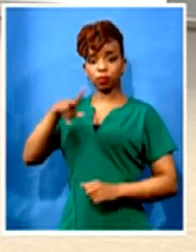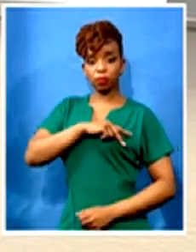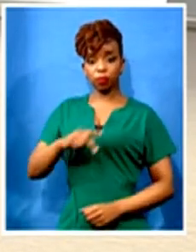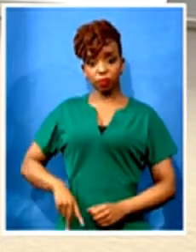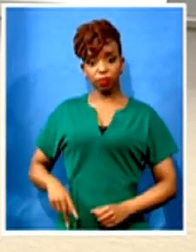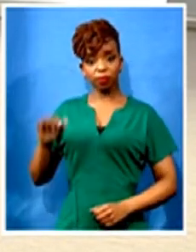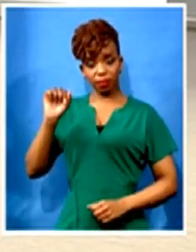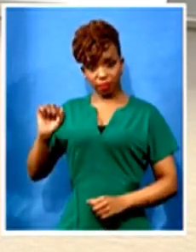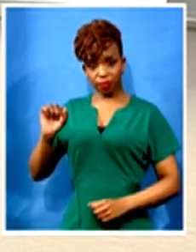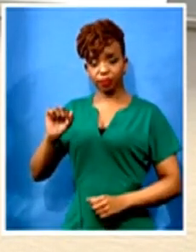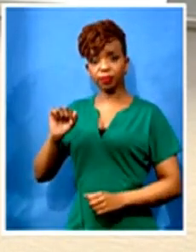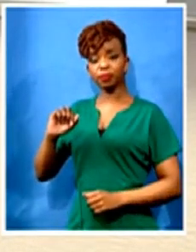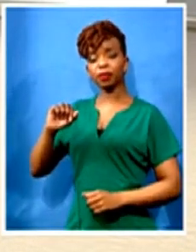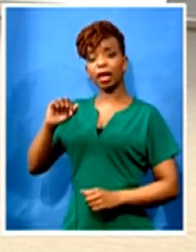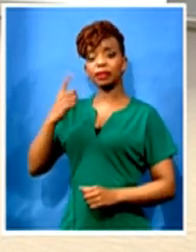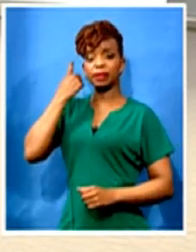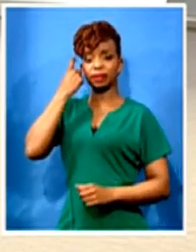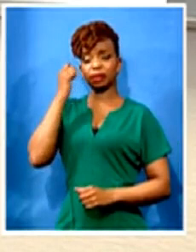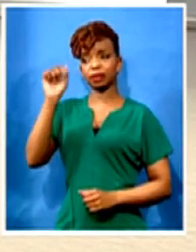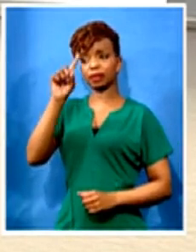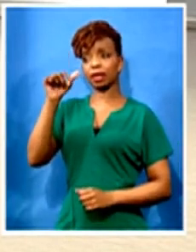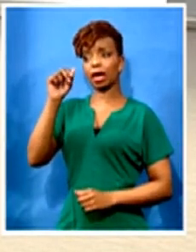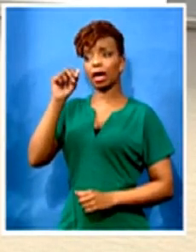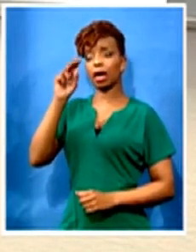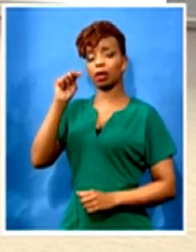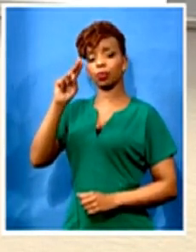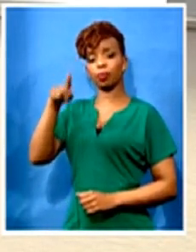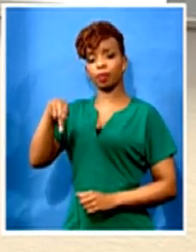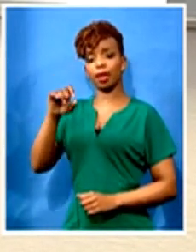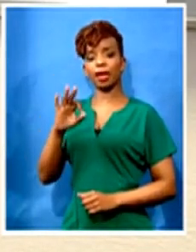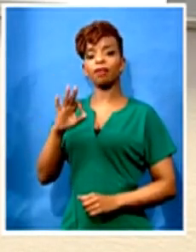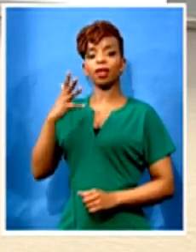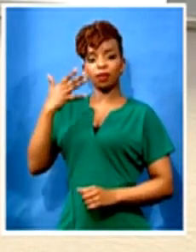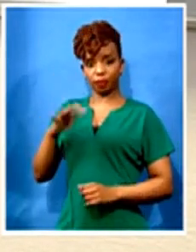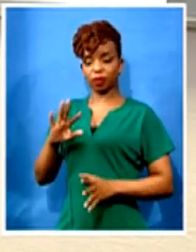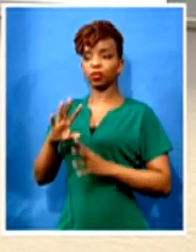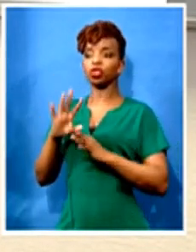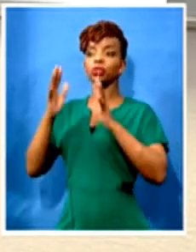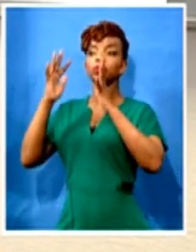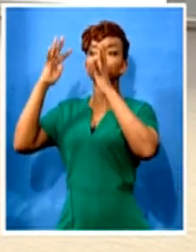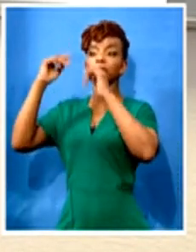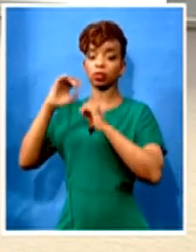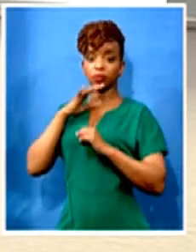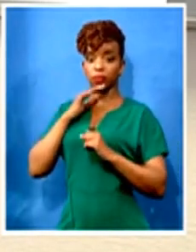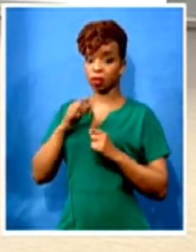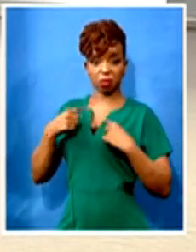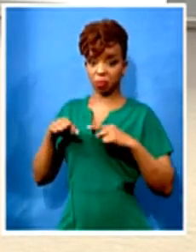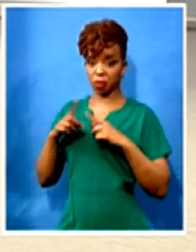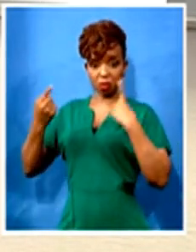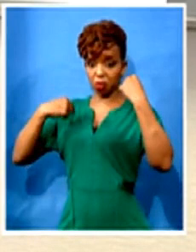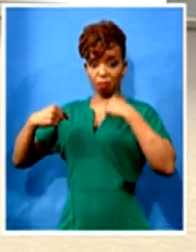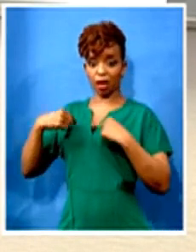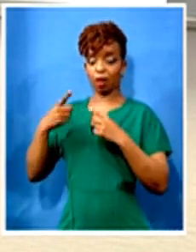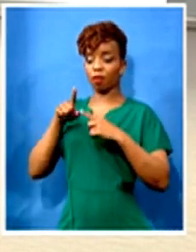ZANU-PF, that would be Robert Mugabe. Are you also not to blame for some of the atrocities and the human rights violations that are taking place in